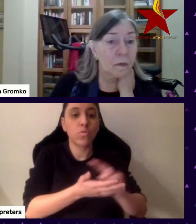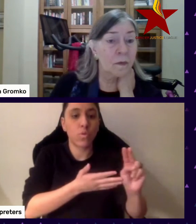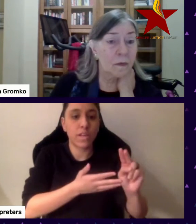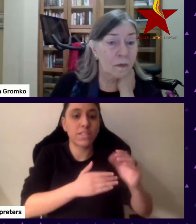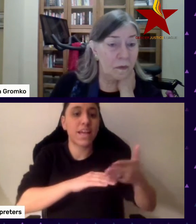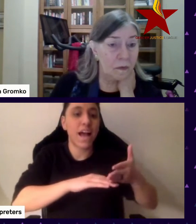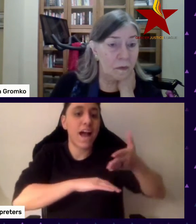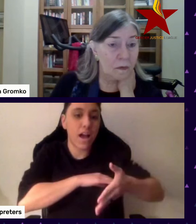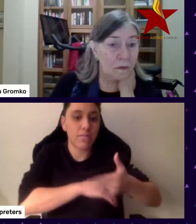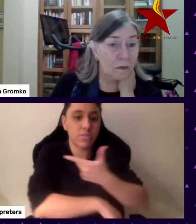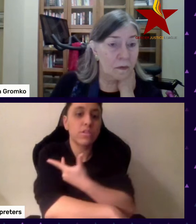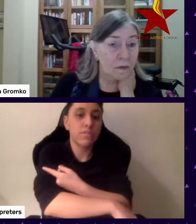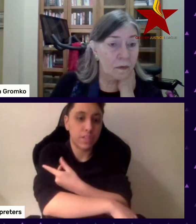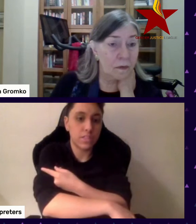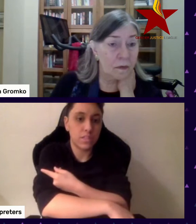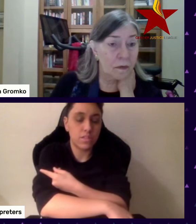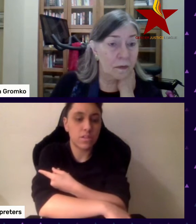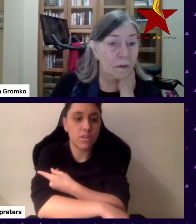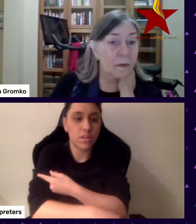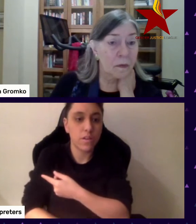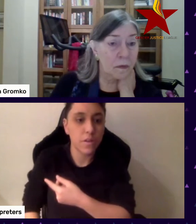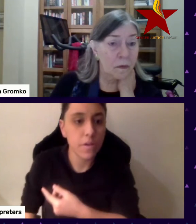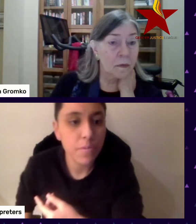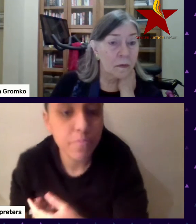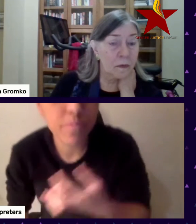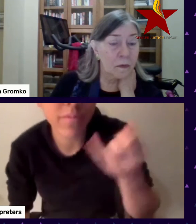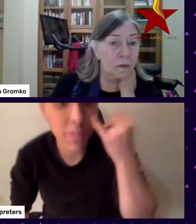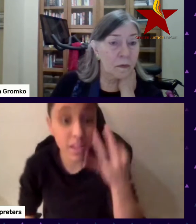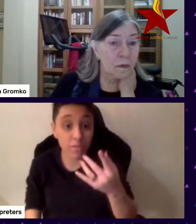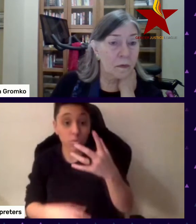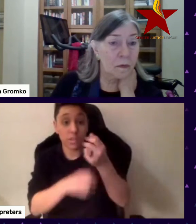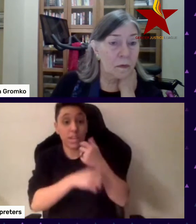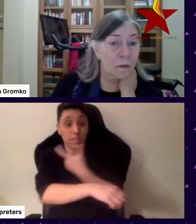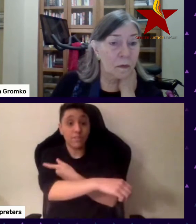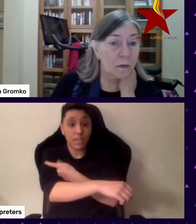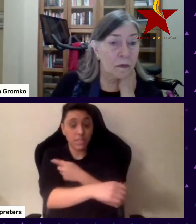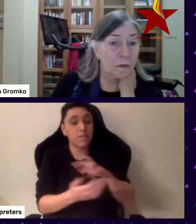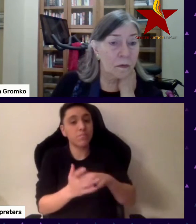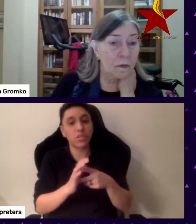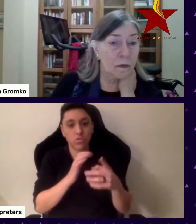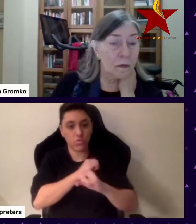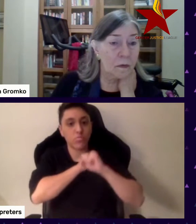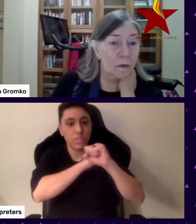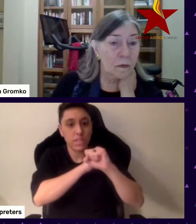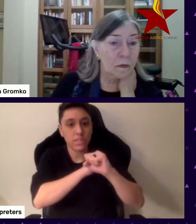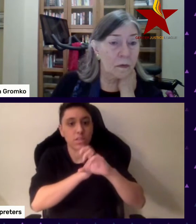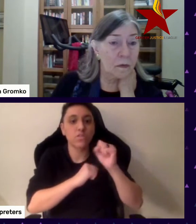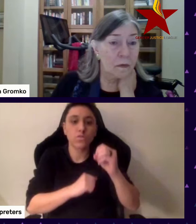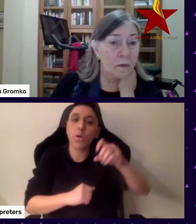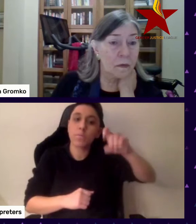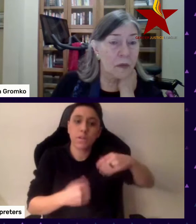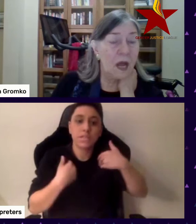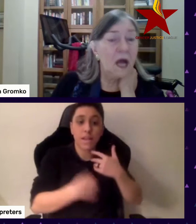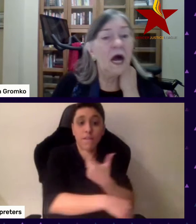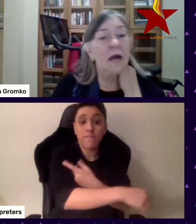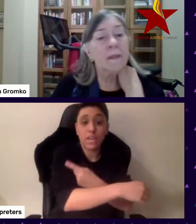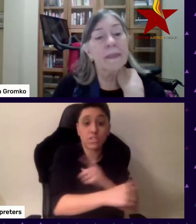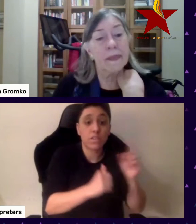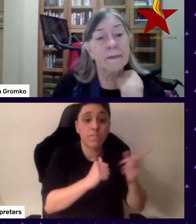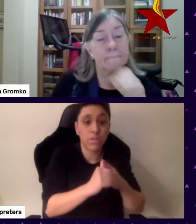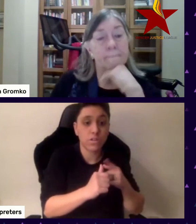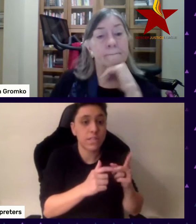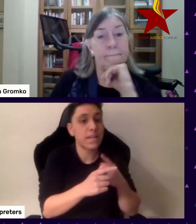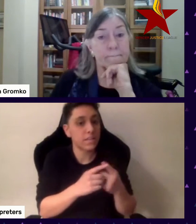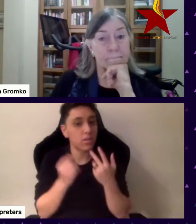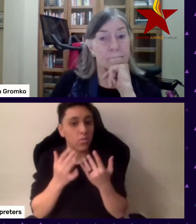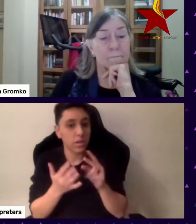got, then you're considered protected. And right now it's groups of 6 or smaller. Okay. That you don't have to